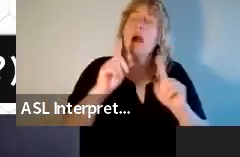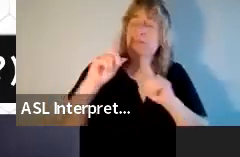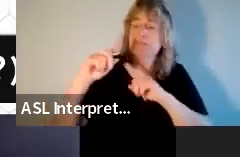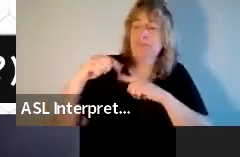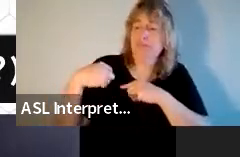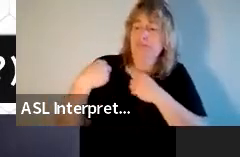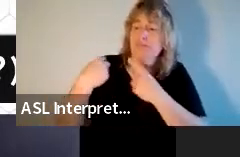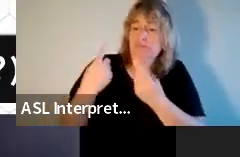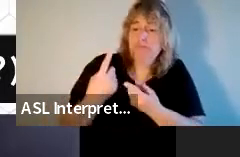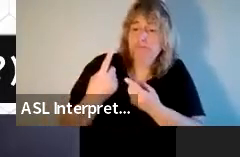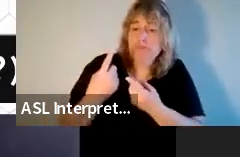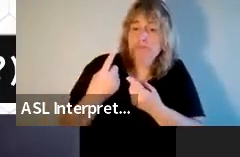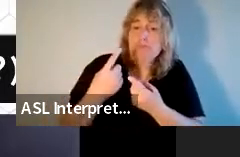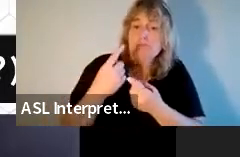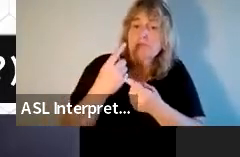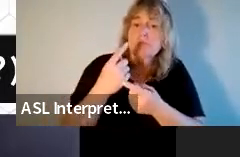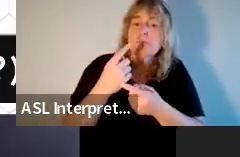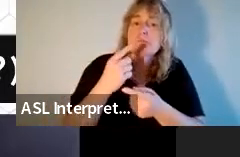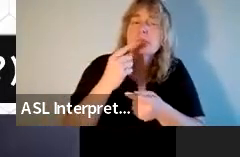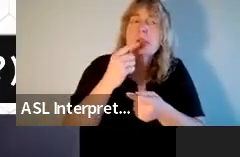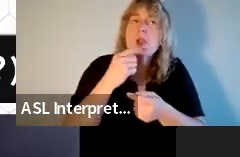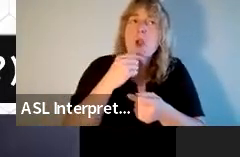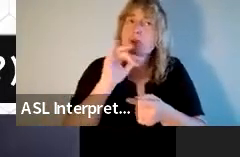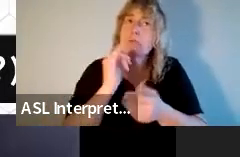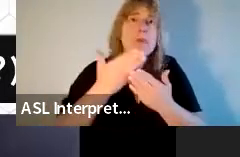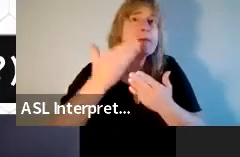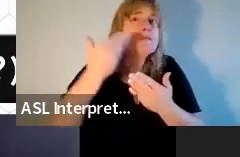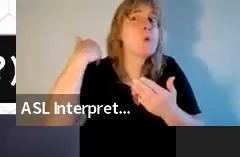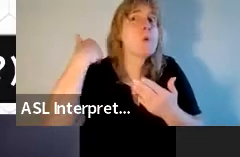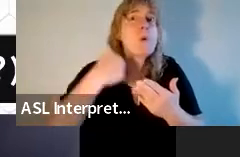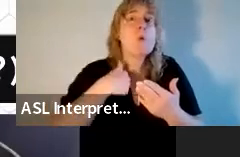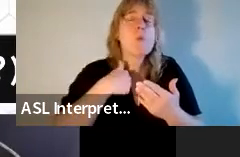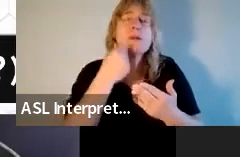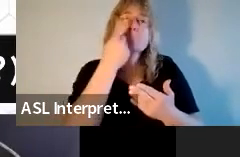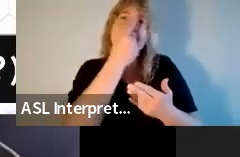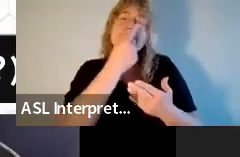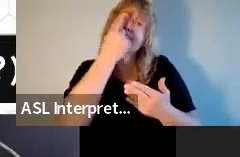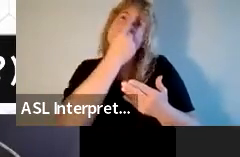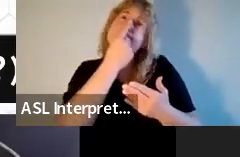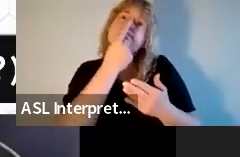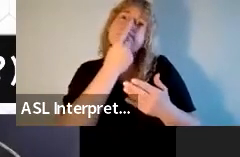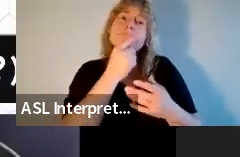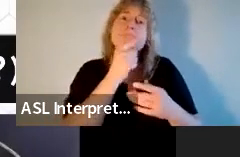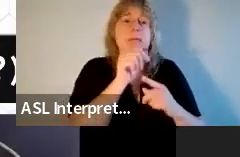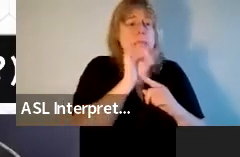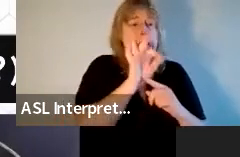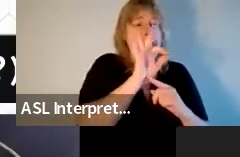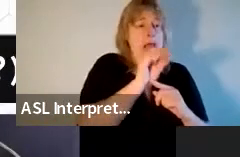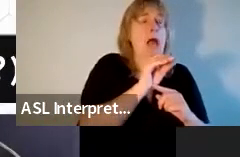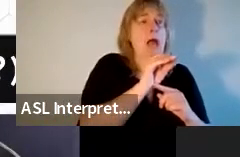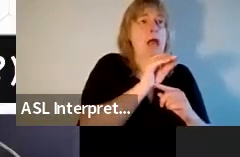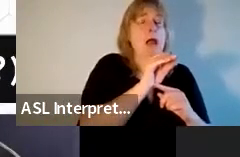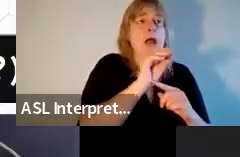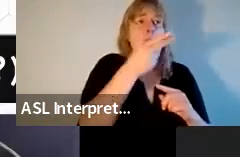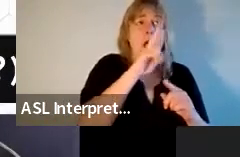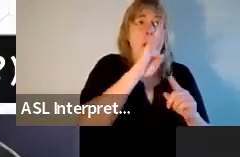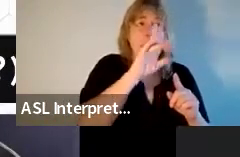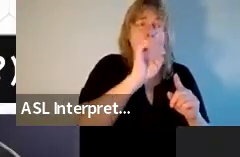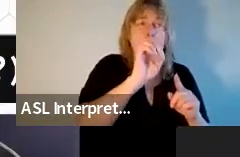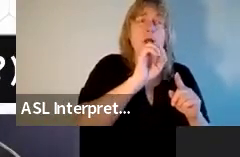of launching Hubble, what will come next? What should be the next big thing? Hubble has